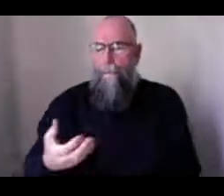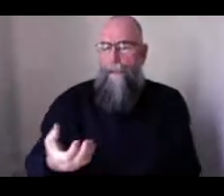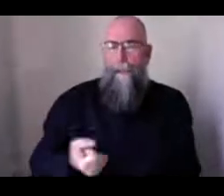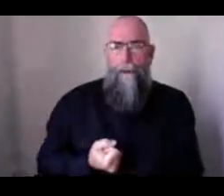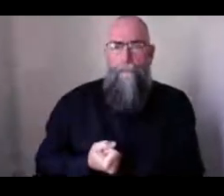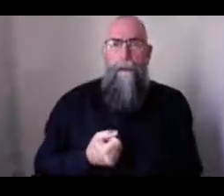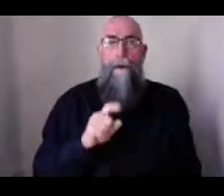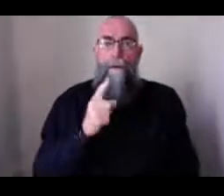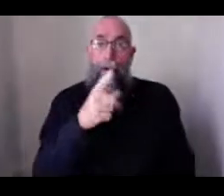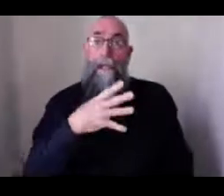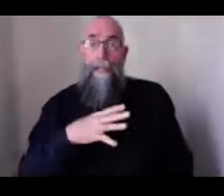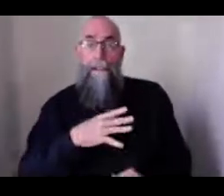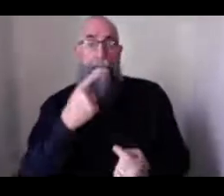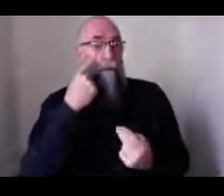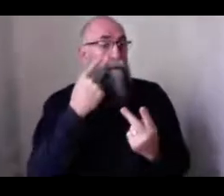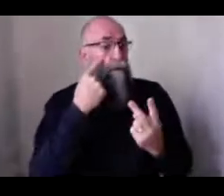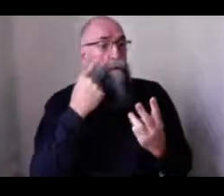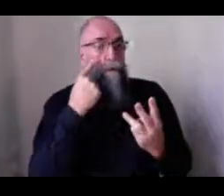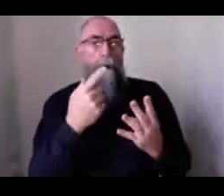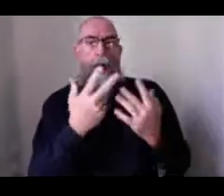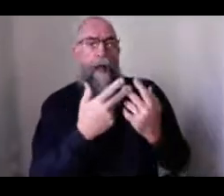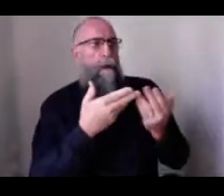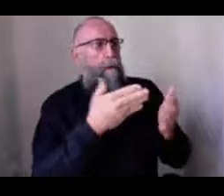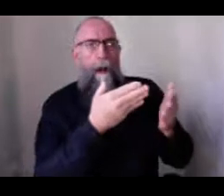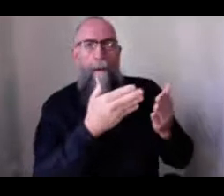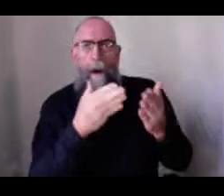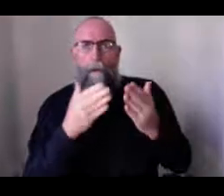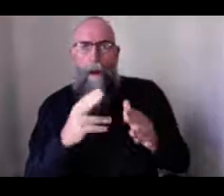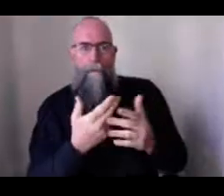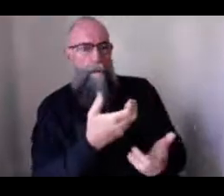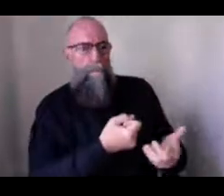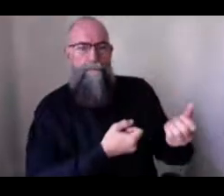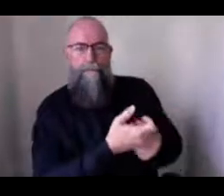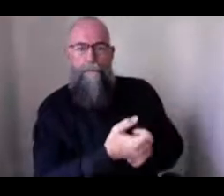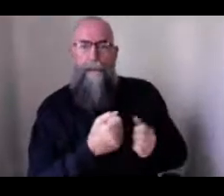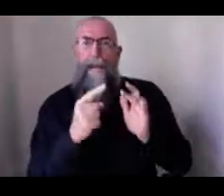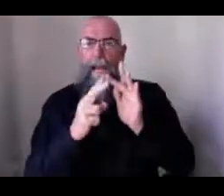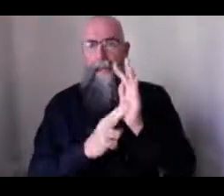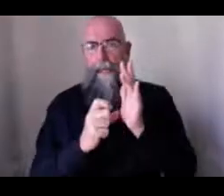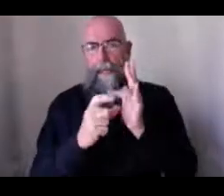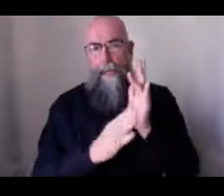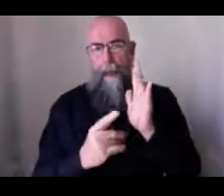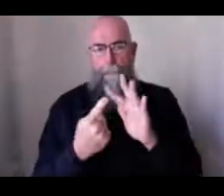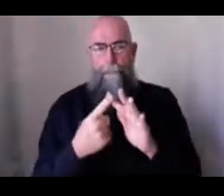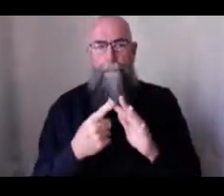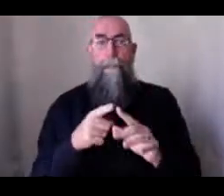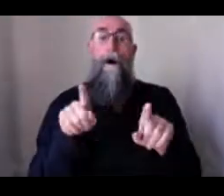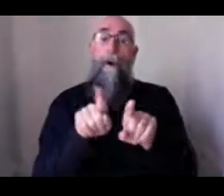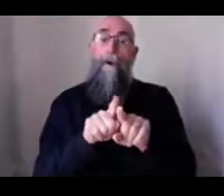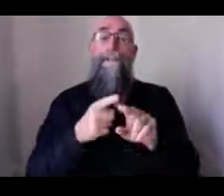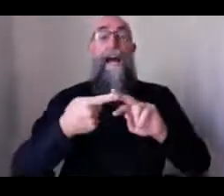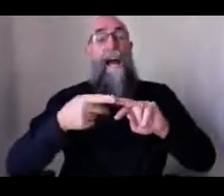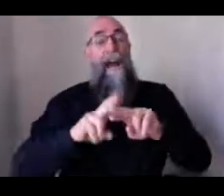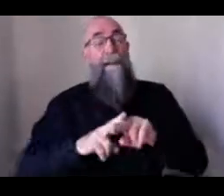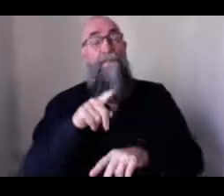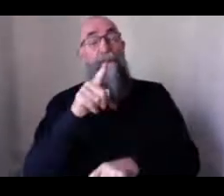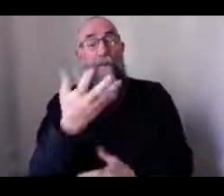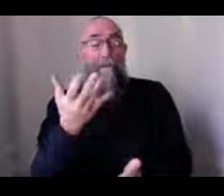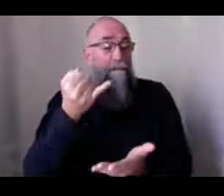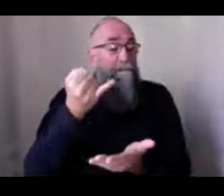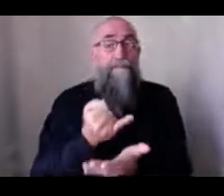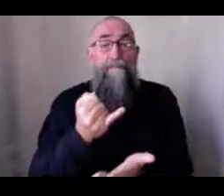income for your project. There will also be a question there about what you'll do if you're unsuccessful in this application. Where will your project